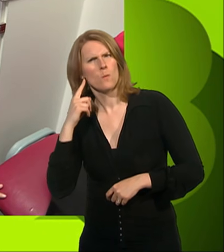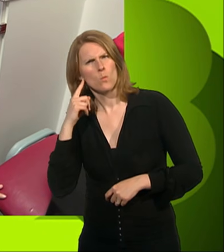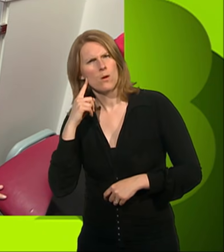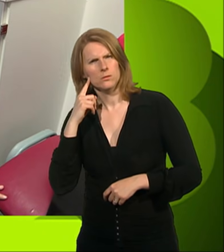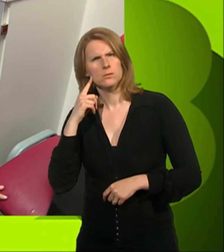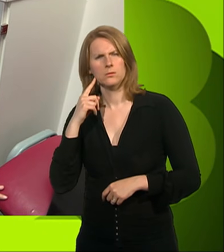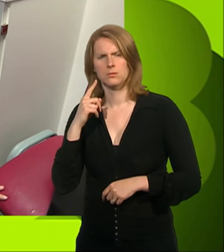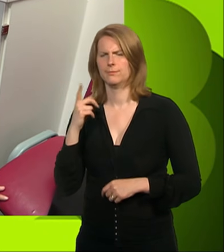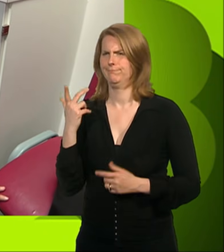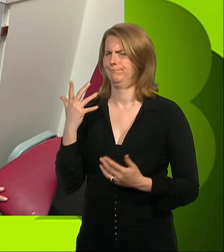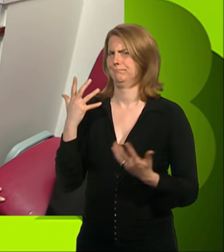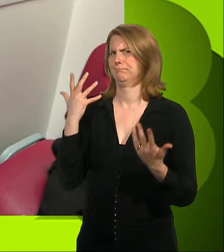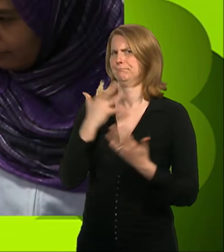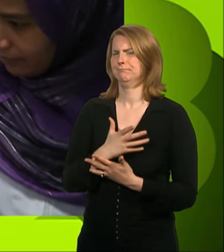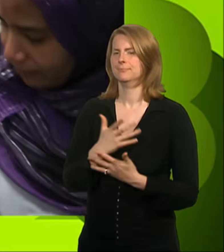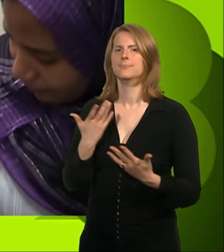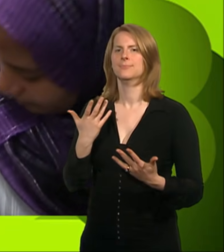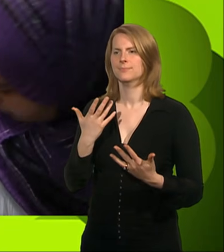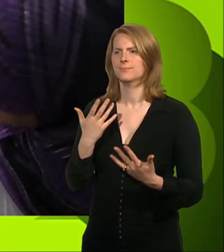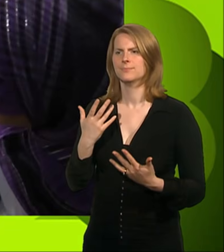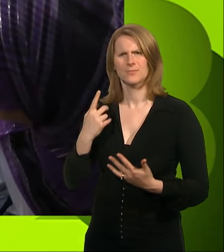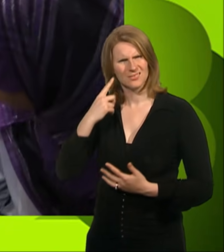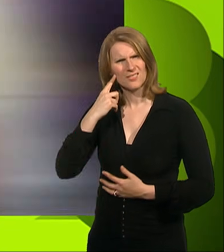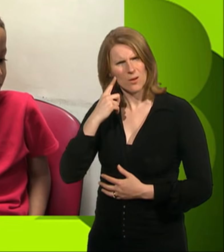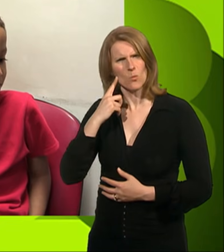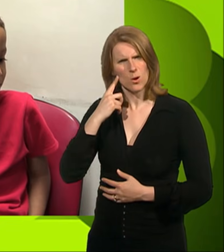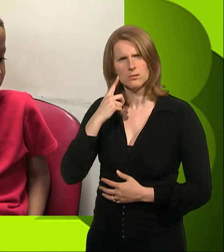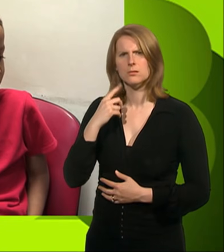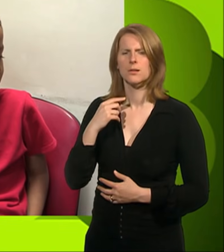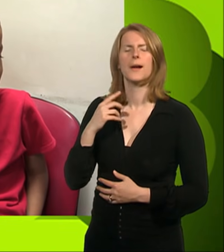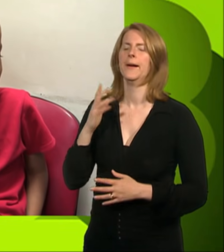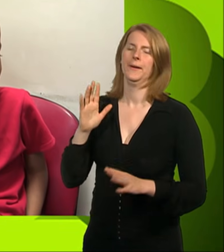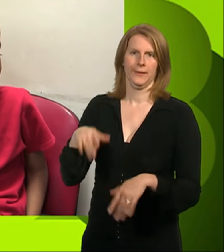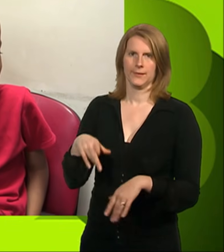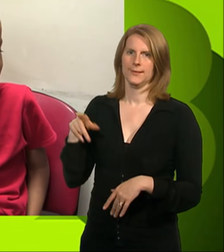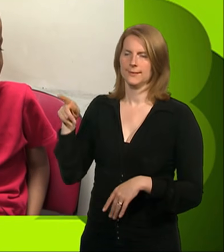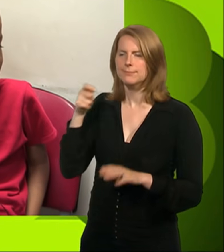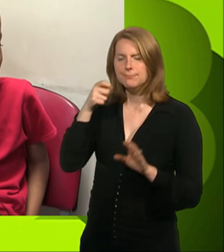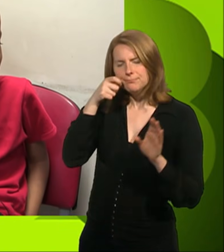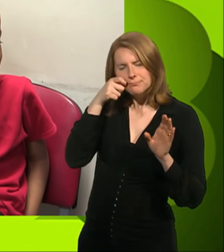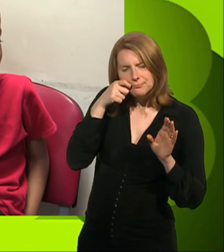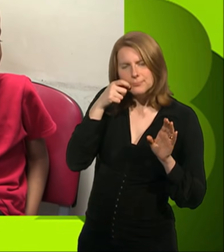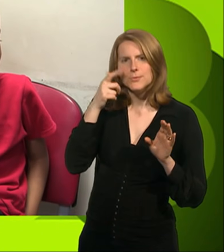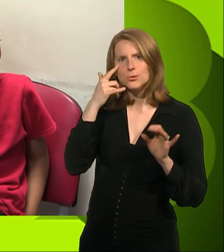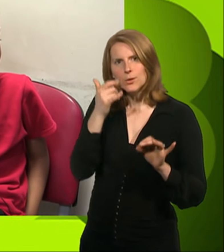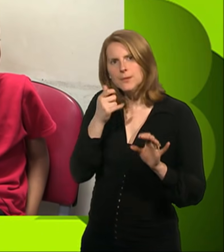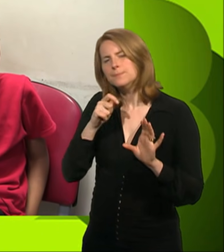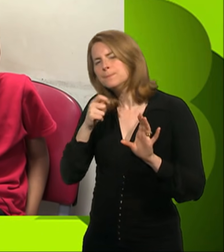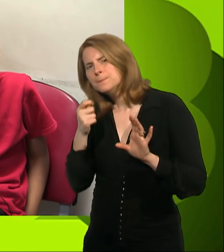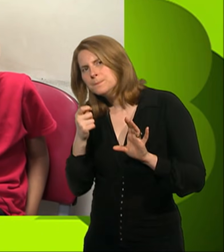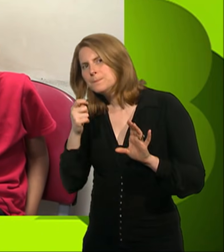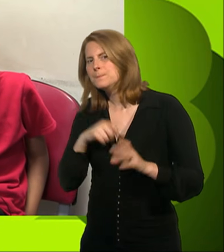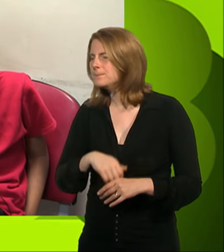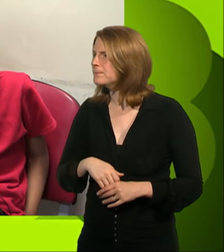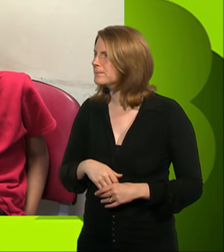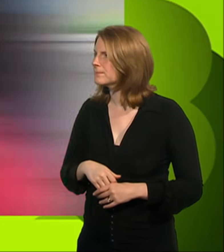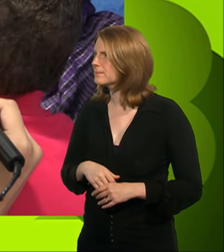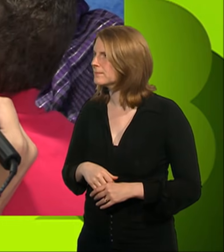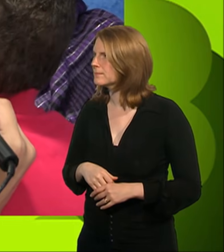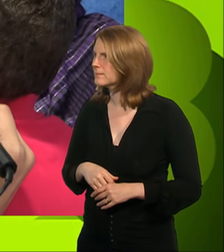Hang on a minute. We seem to have a bit of confusion. It is this one. Never mind. Dr. Sheila will work out where it